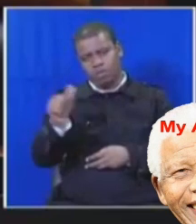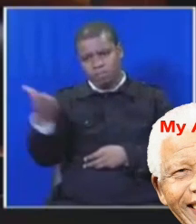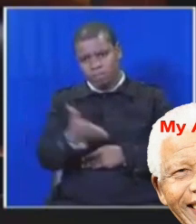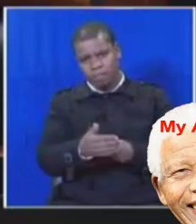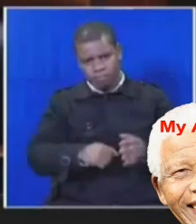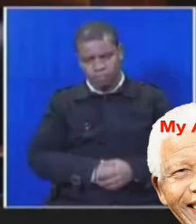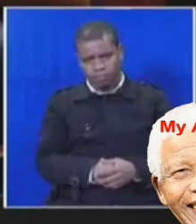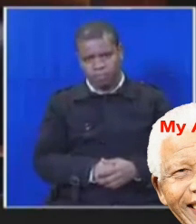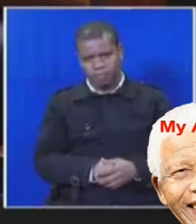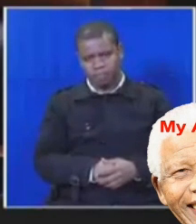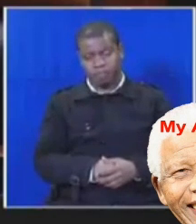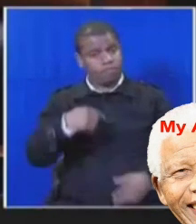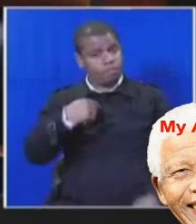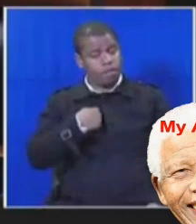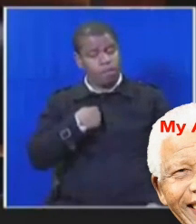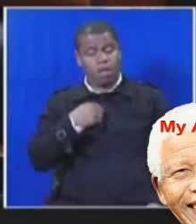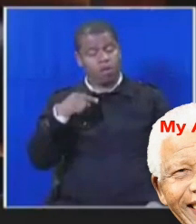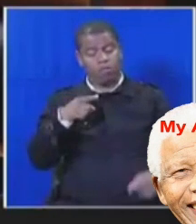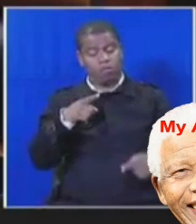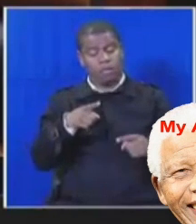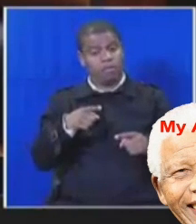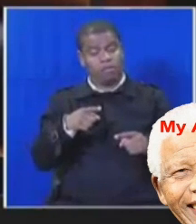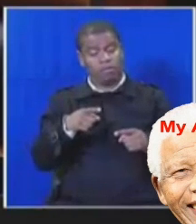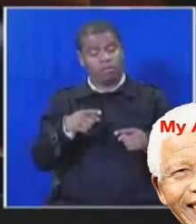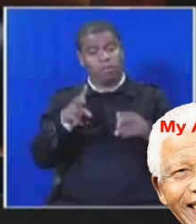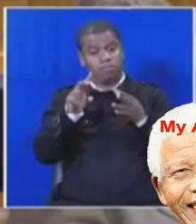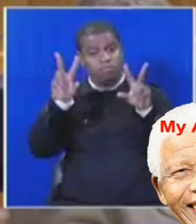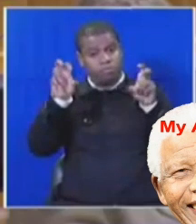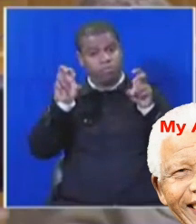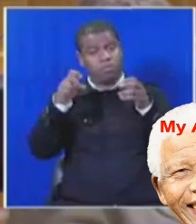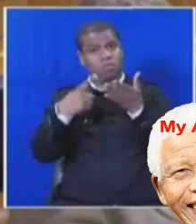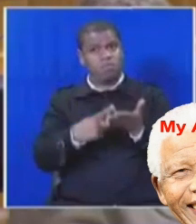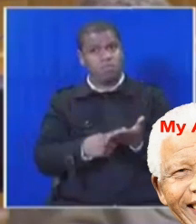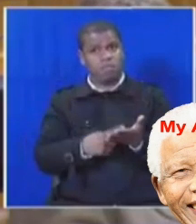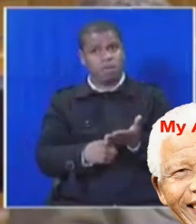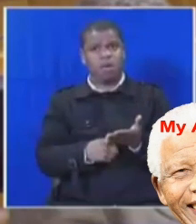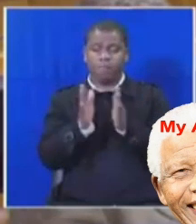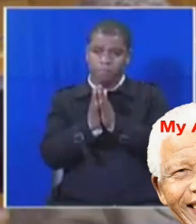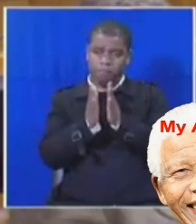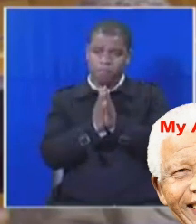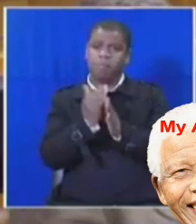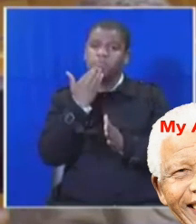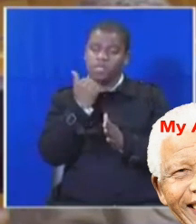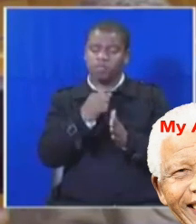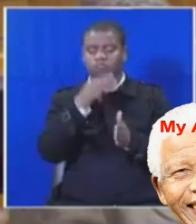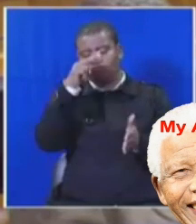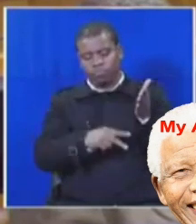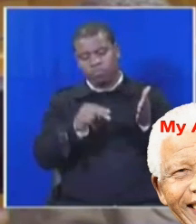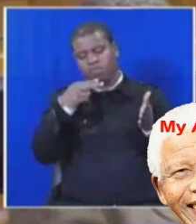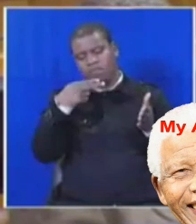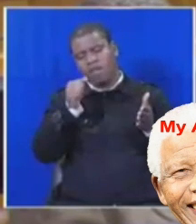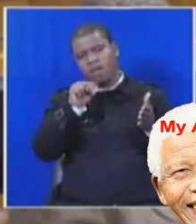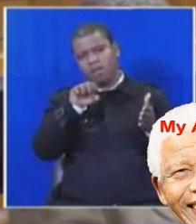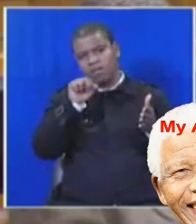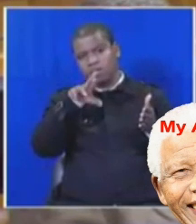Thank you, Chair. I don't want to trivialize the debate. I would ask you, Chair, to go back to Hansard and to check whether the comments